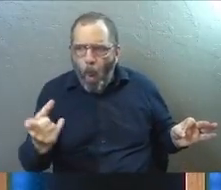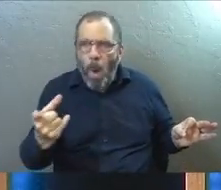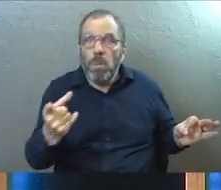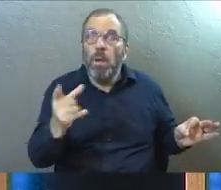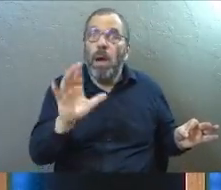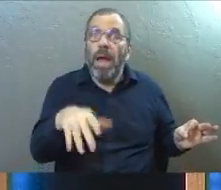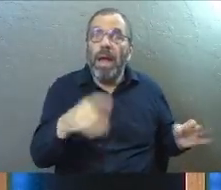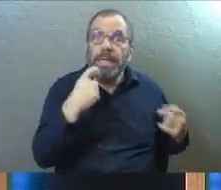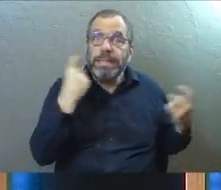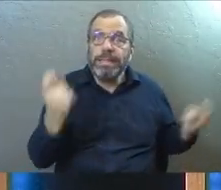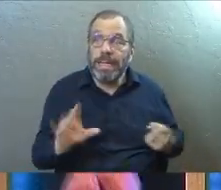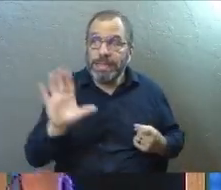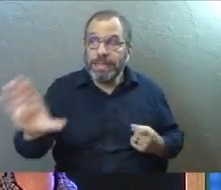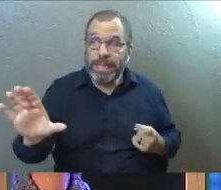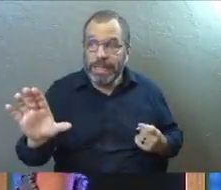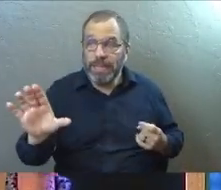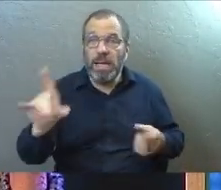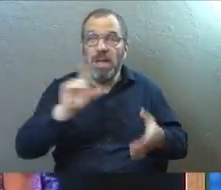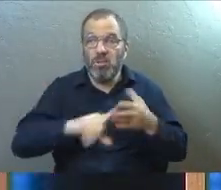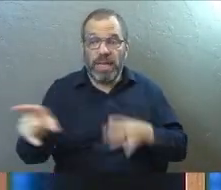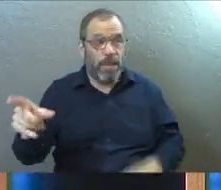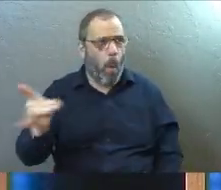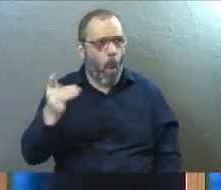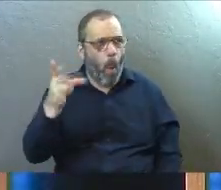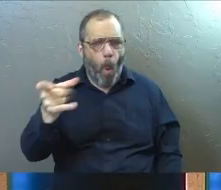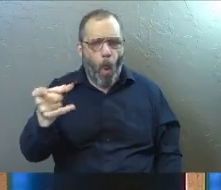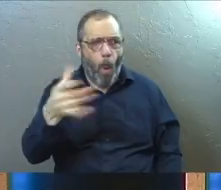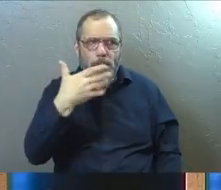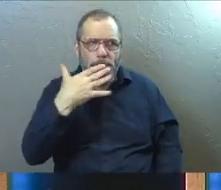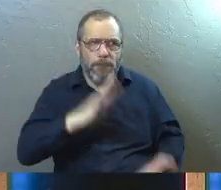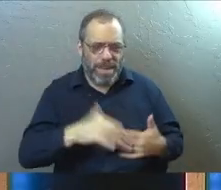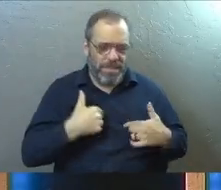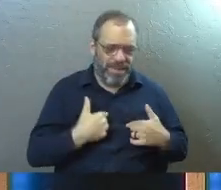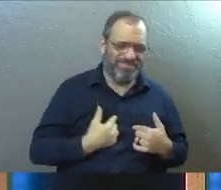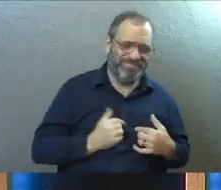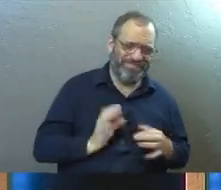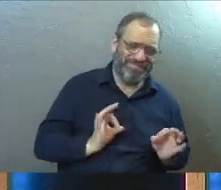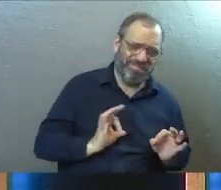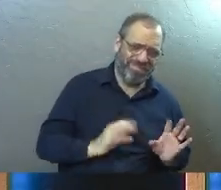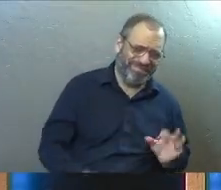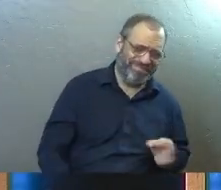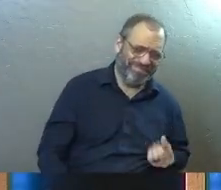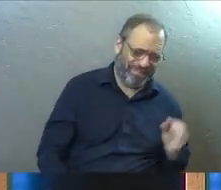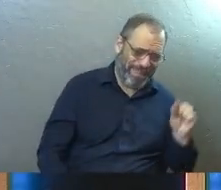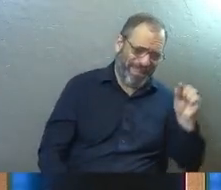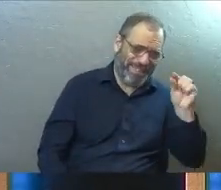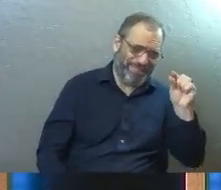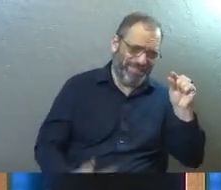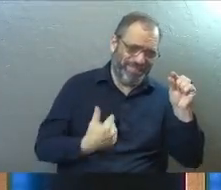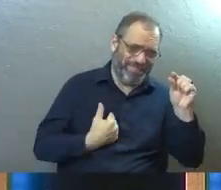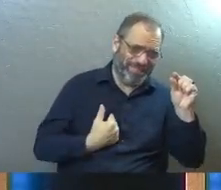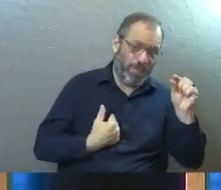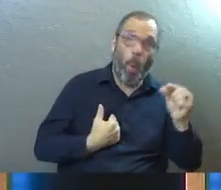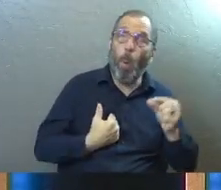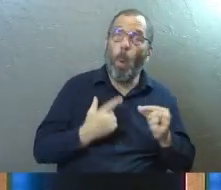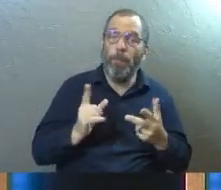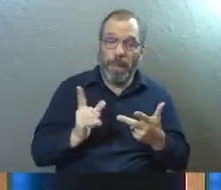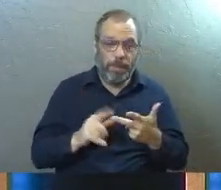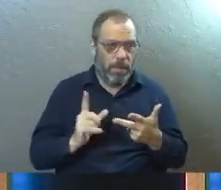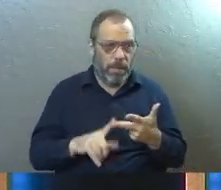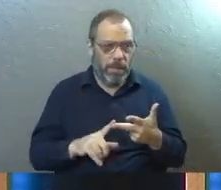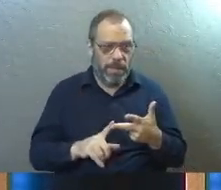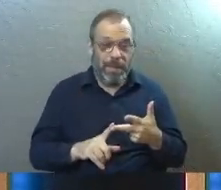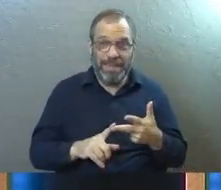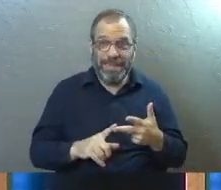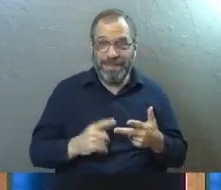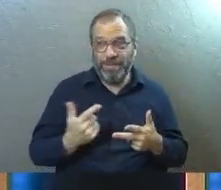to be worried about somebody's sins and their do's and don'ts, go check that guy out. You know what I mean? Because I'm not even close. Or maybe for some of us, it's just that idea,